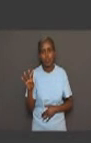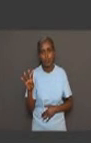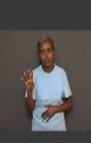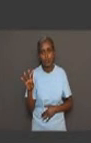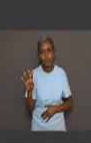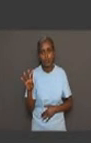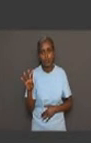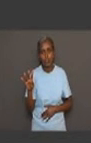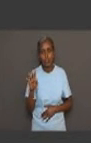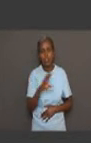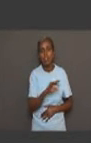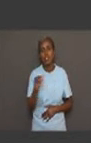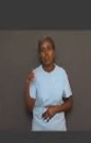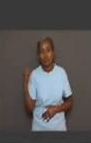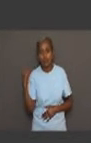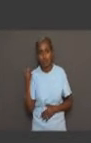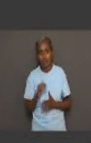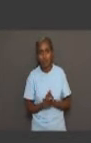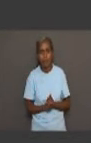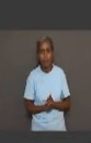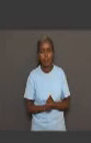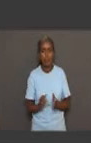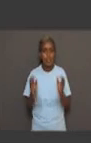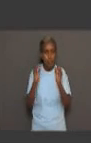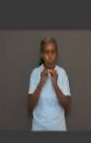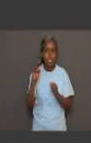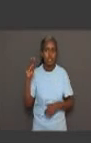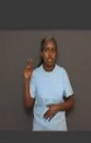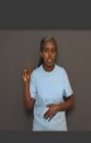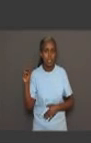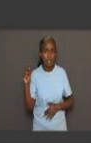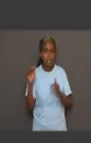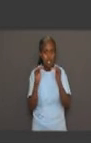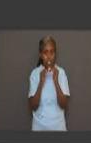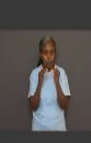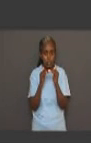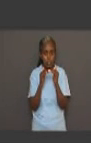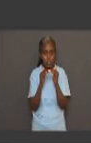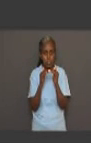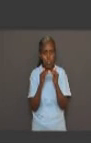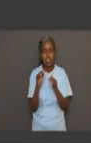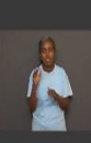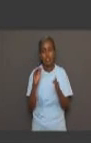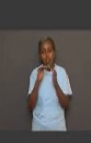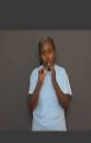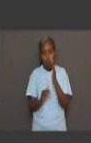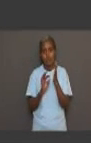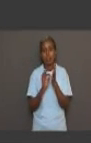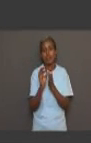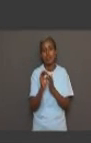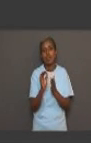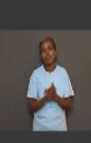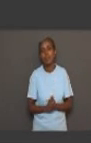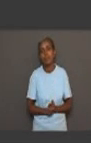plus 4 and so on plus n equals an odd